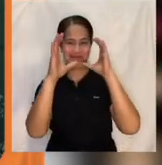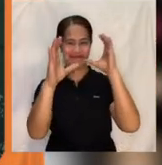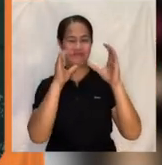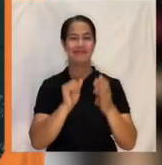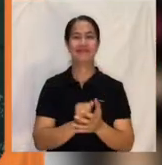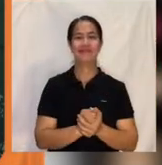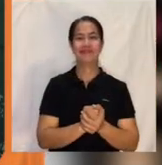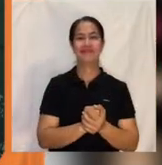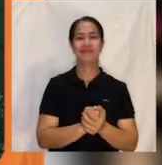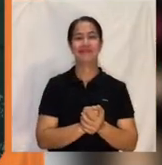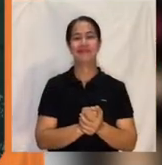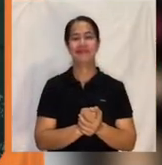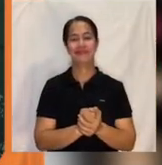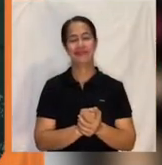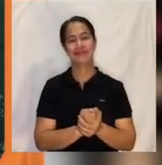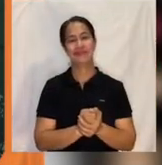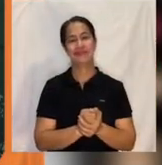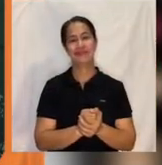communication.